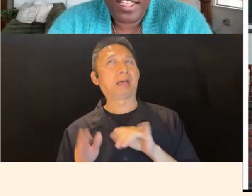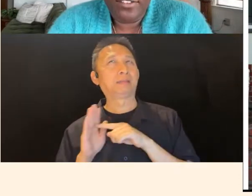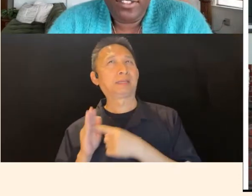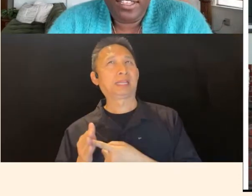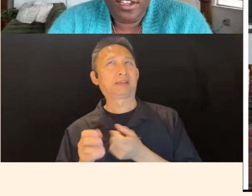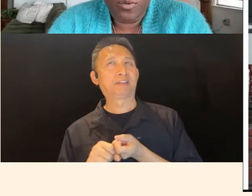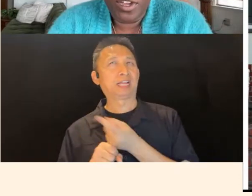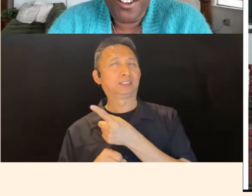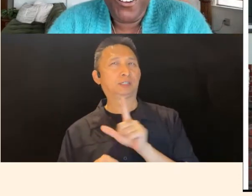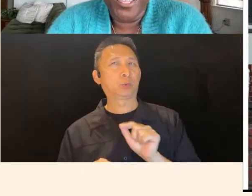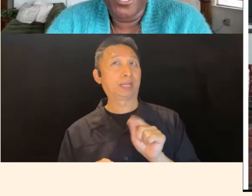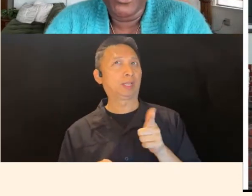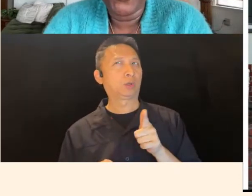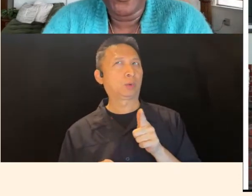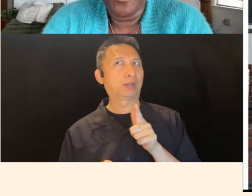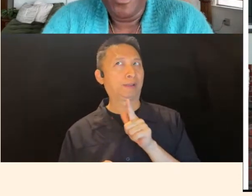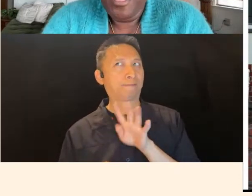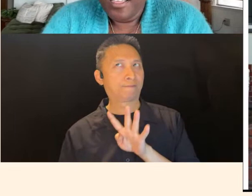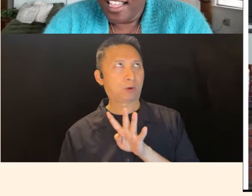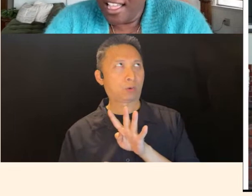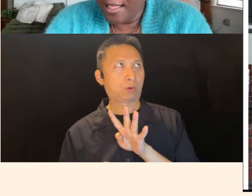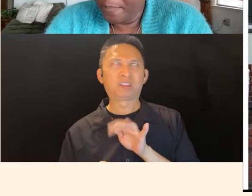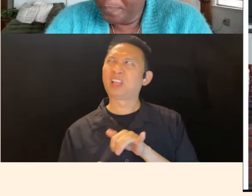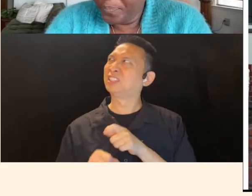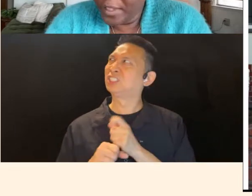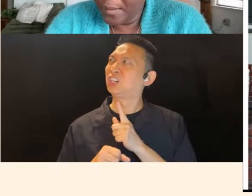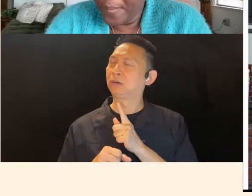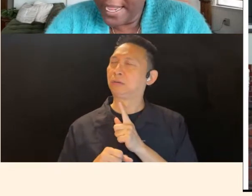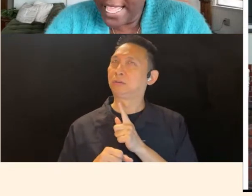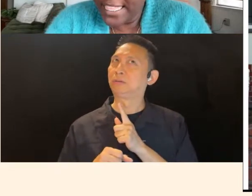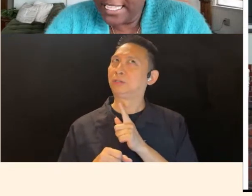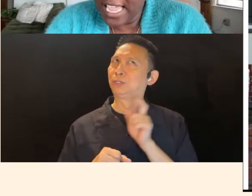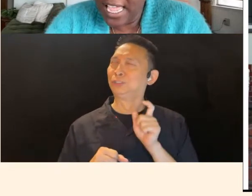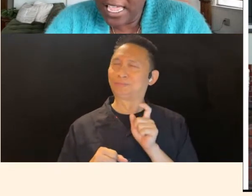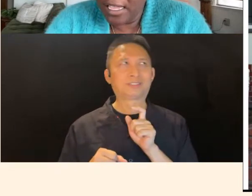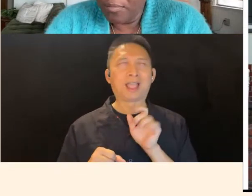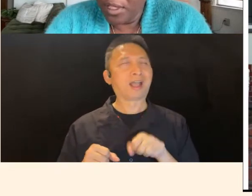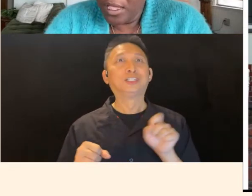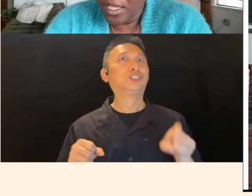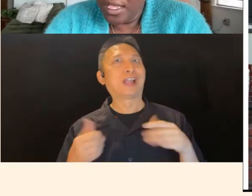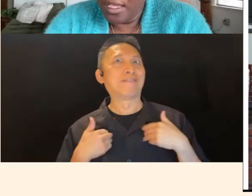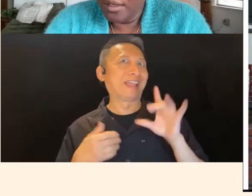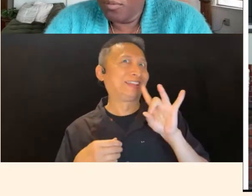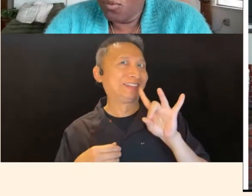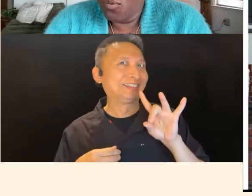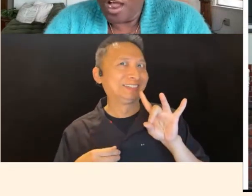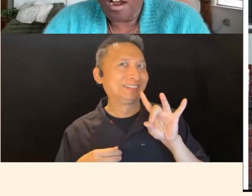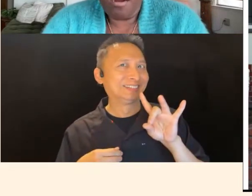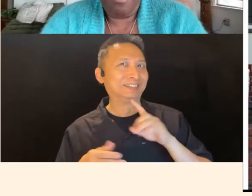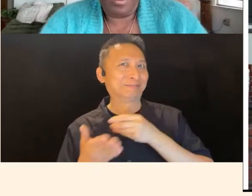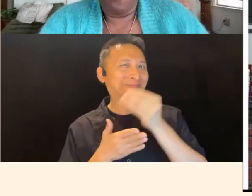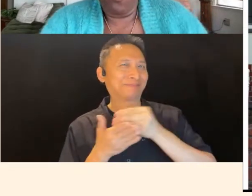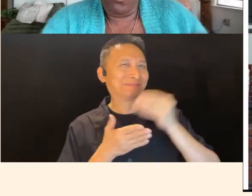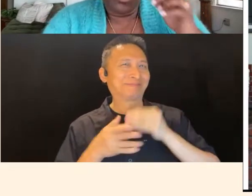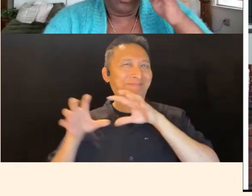2024, if that is the year we are going into. But at the time,